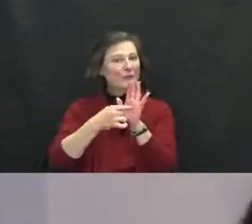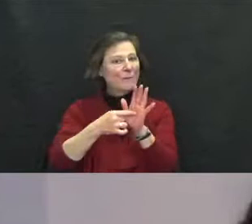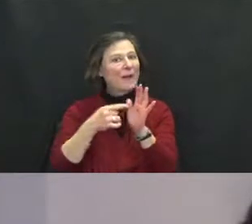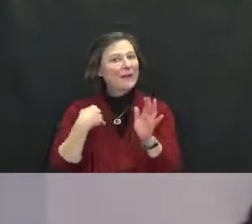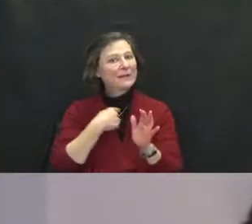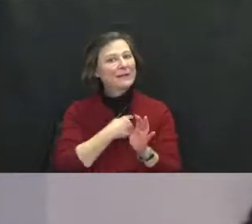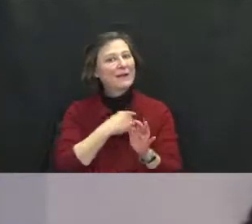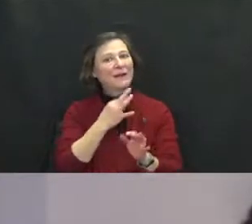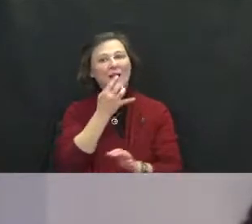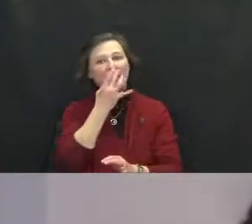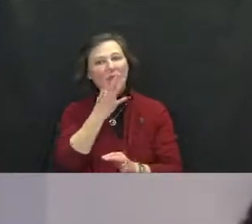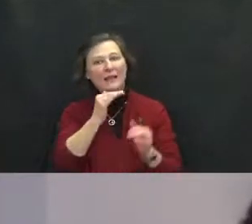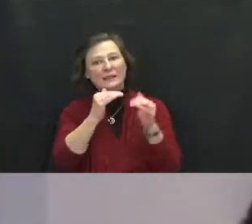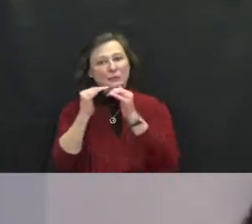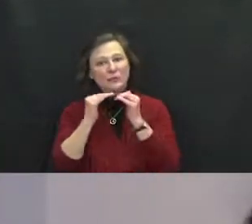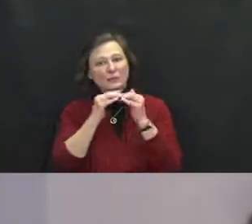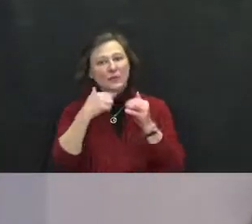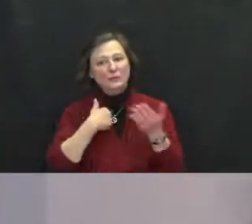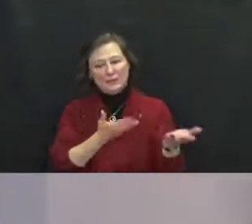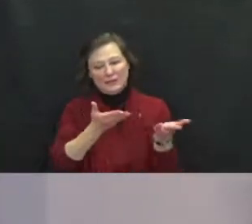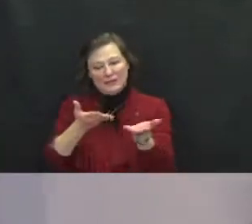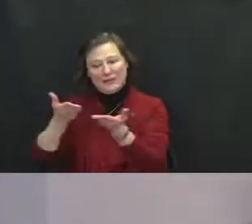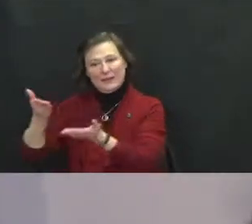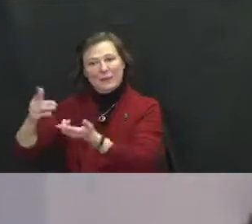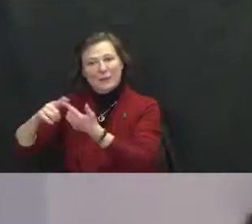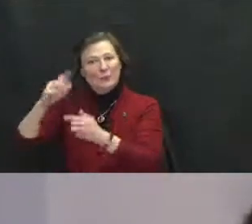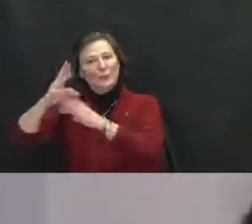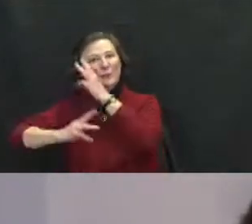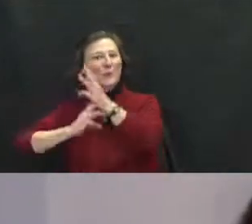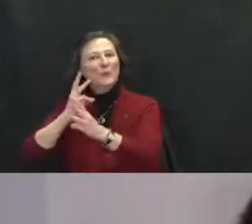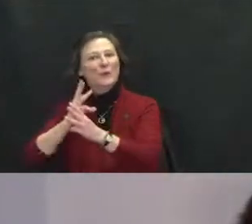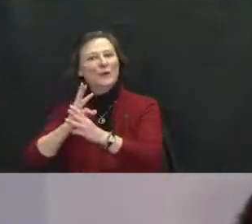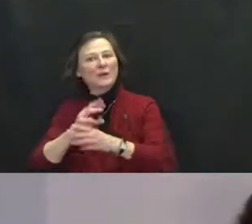and justice we carry out into the world.